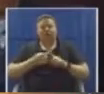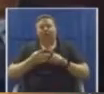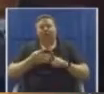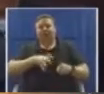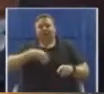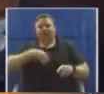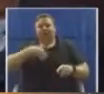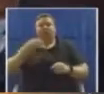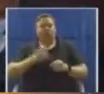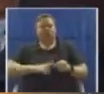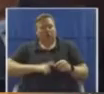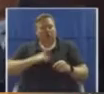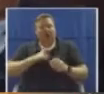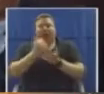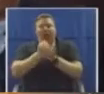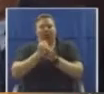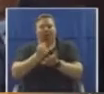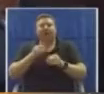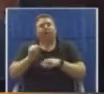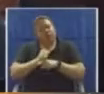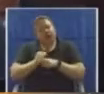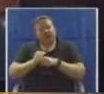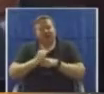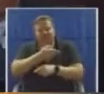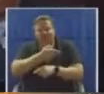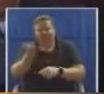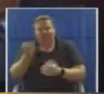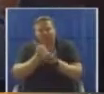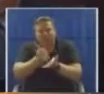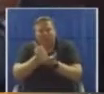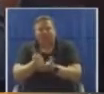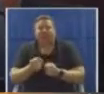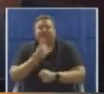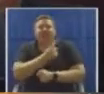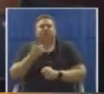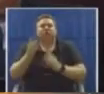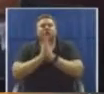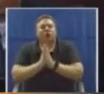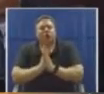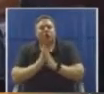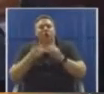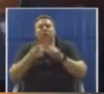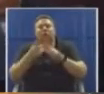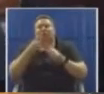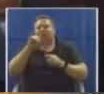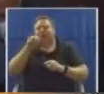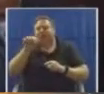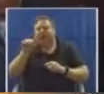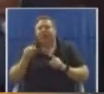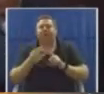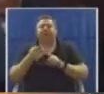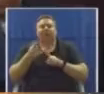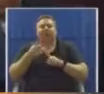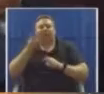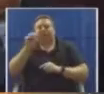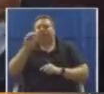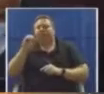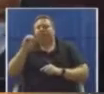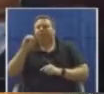also practically on the ground. Just think if every church, if every imam, or if every mosque or